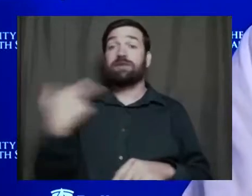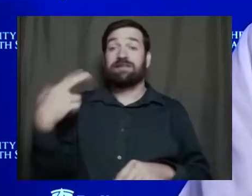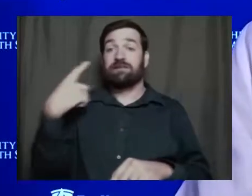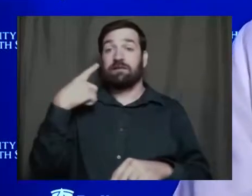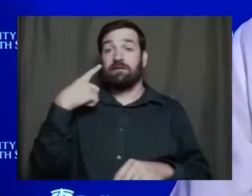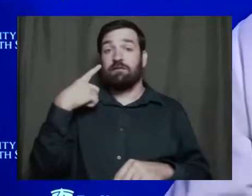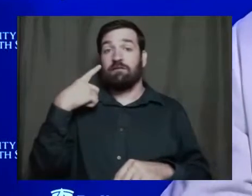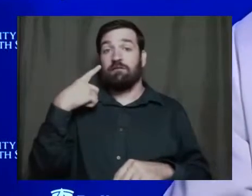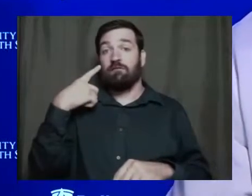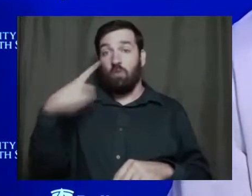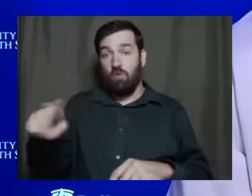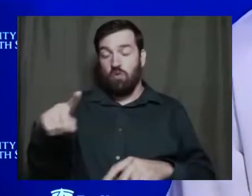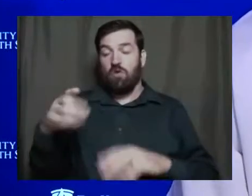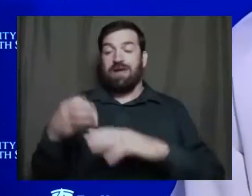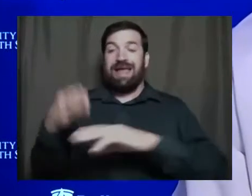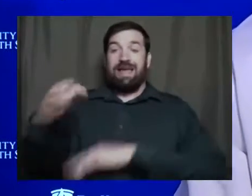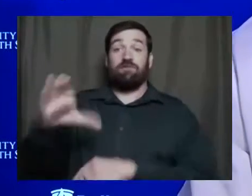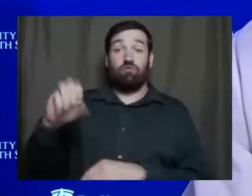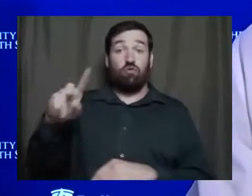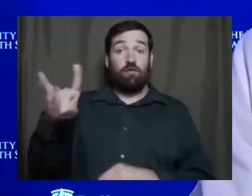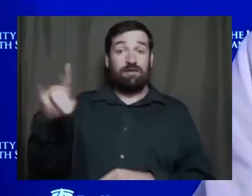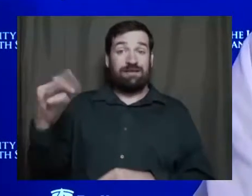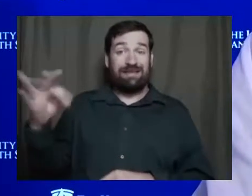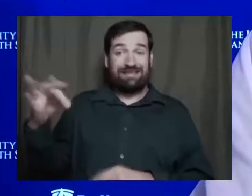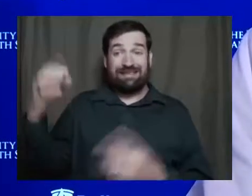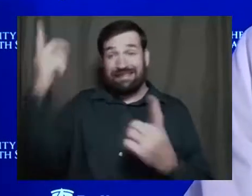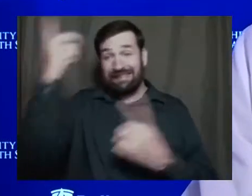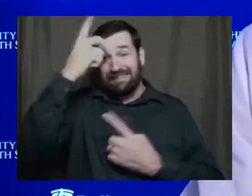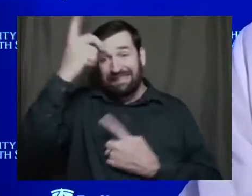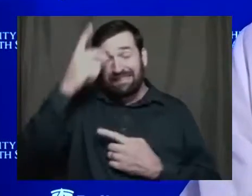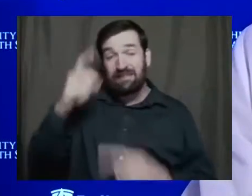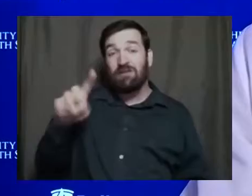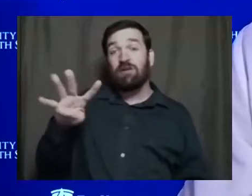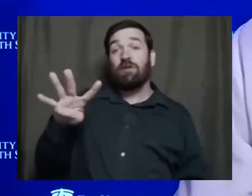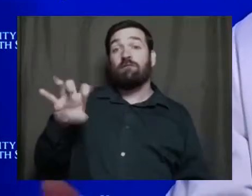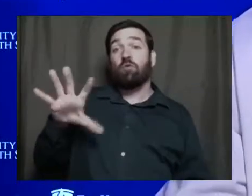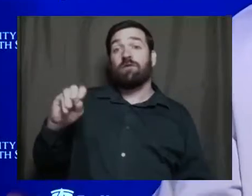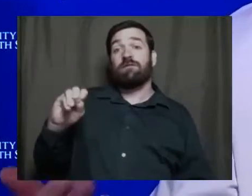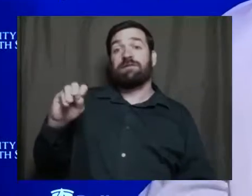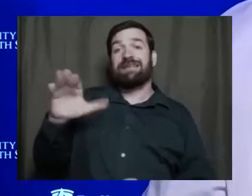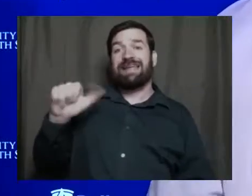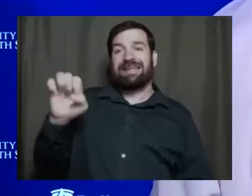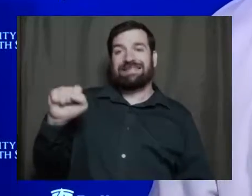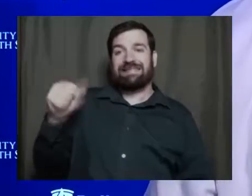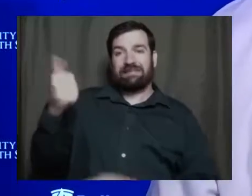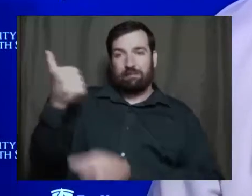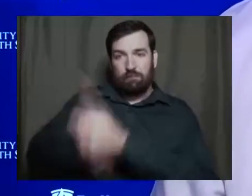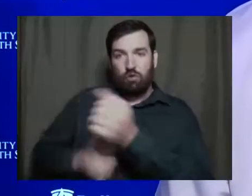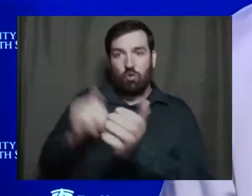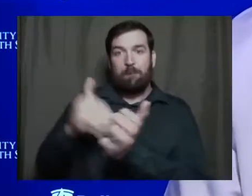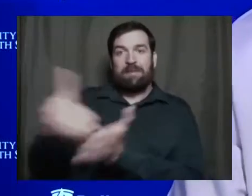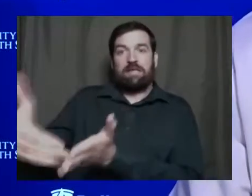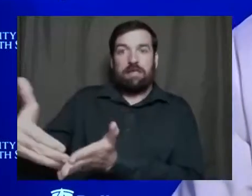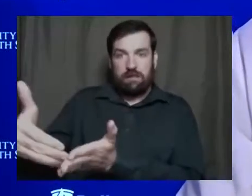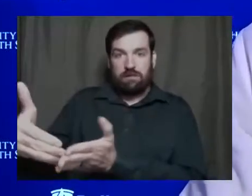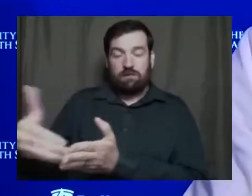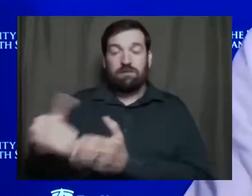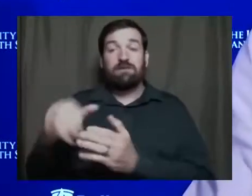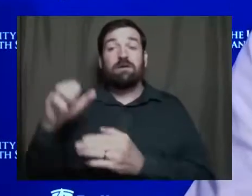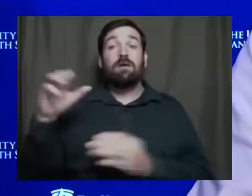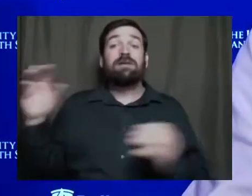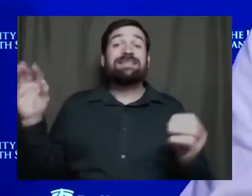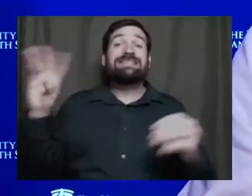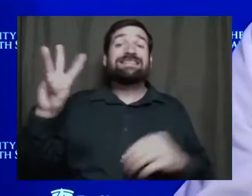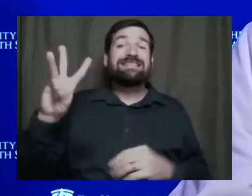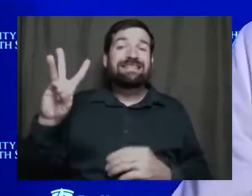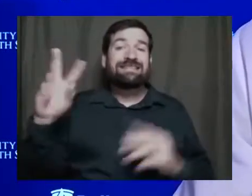COVID-19 disease was actually 450 cases per million. That is 6 times higher than those getting it post-vaccination.